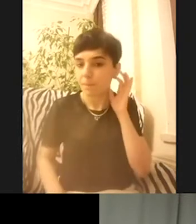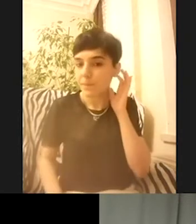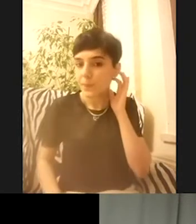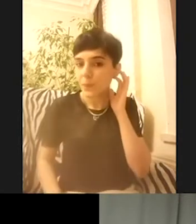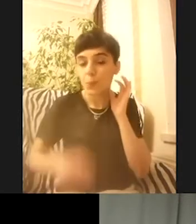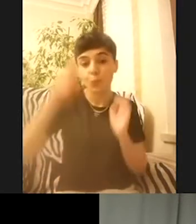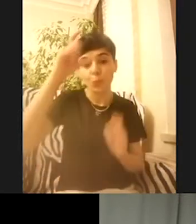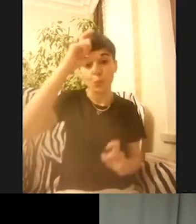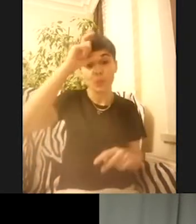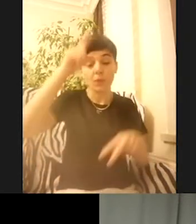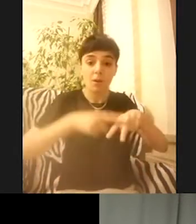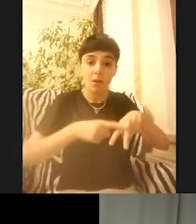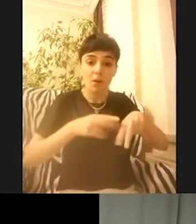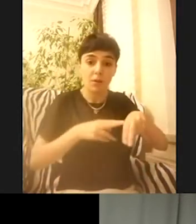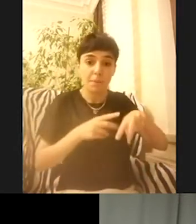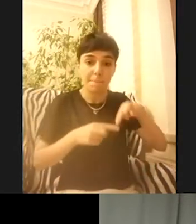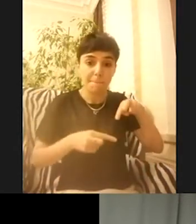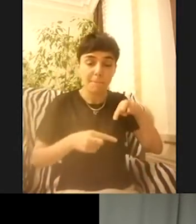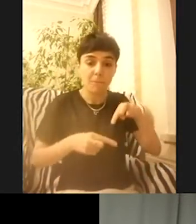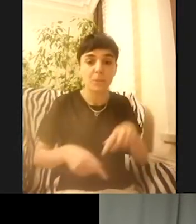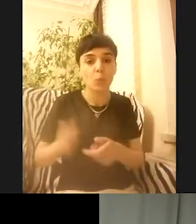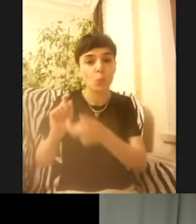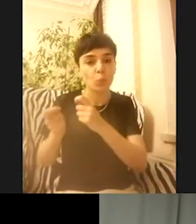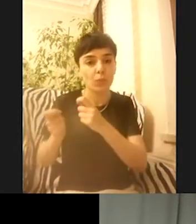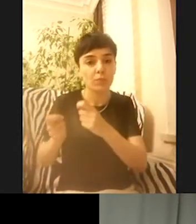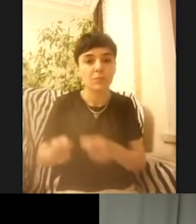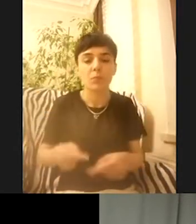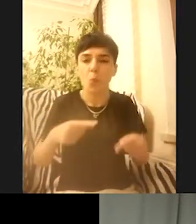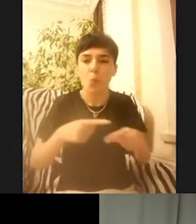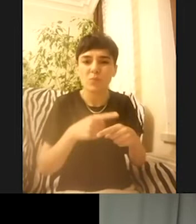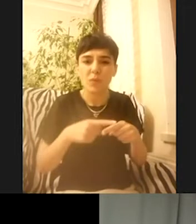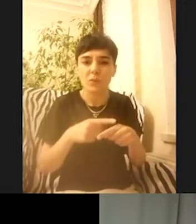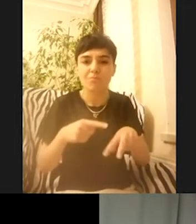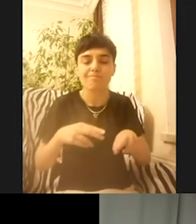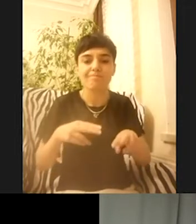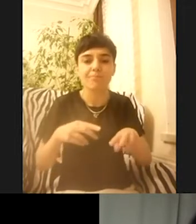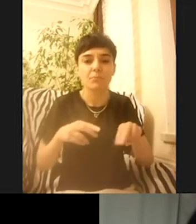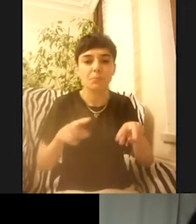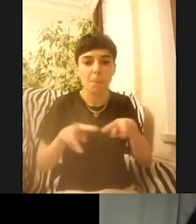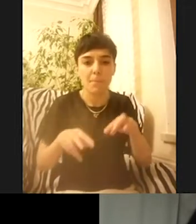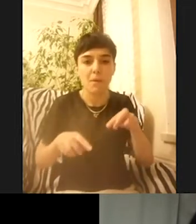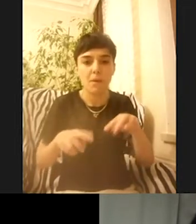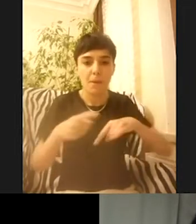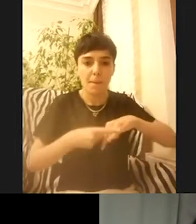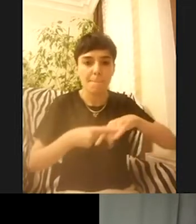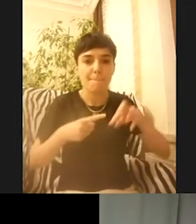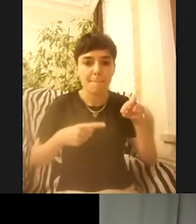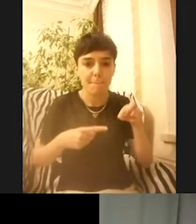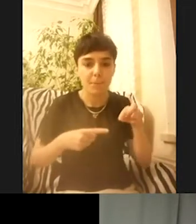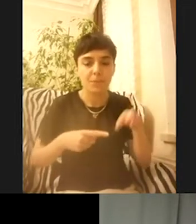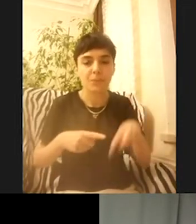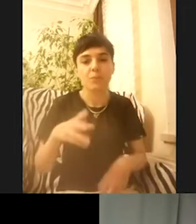with MHP and other extreme racist parties, groups hostile to the European Union and the West.